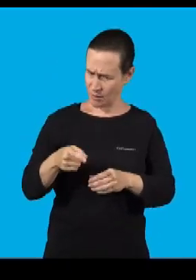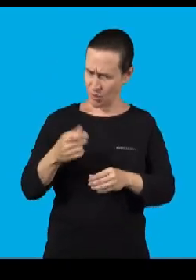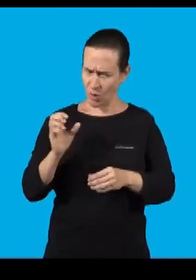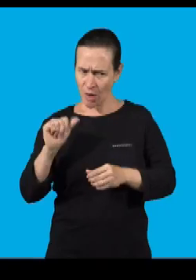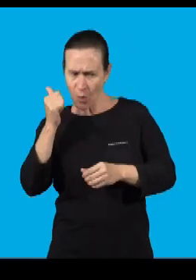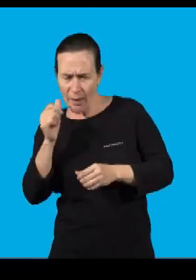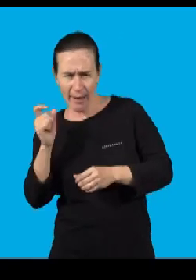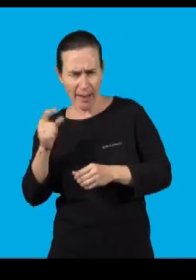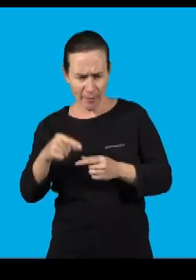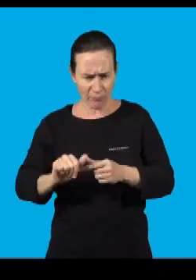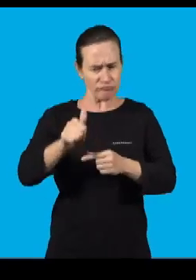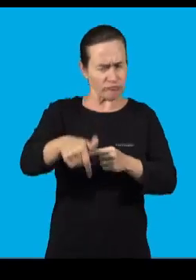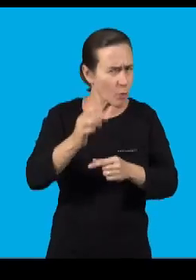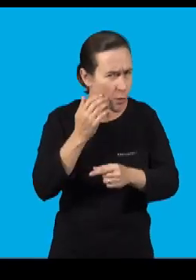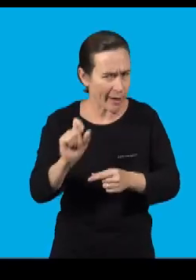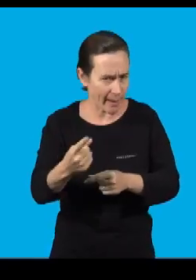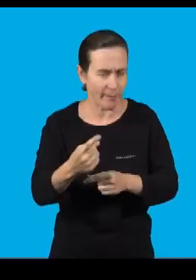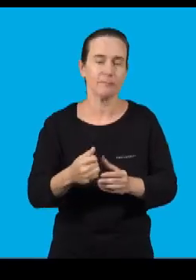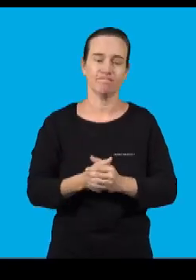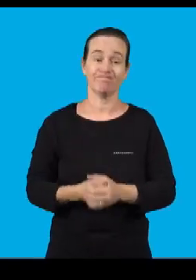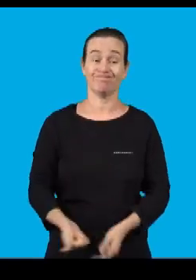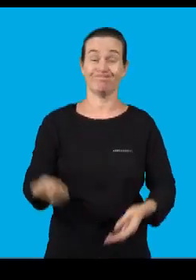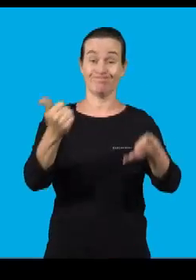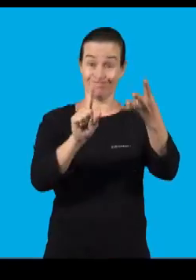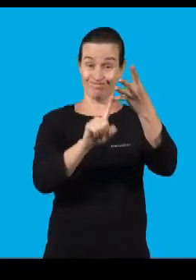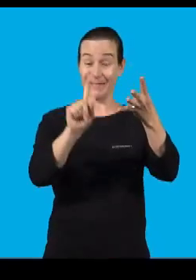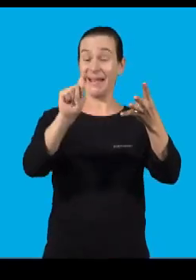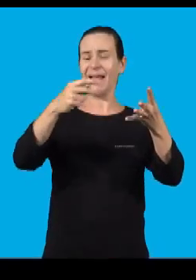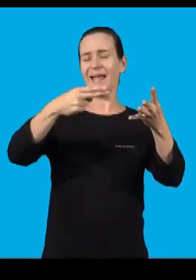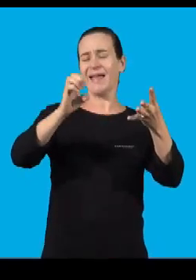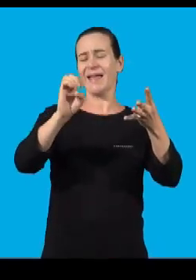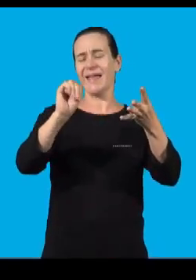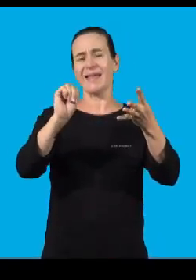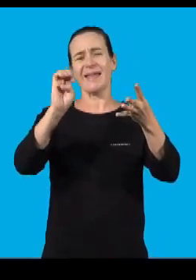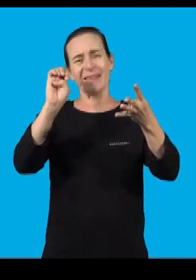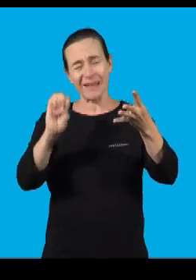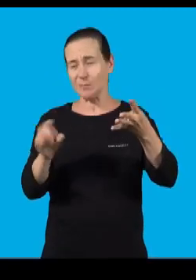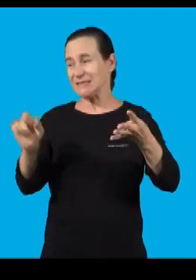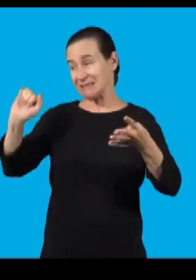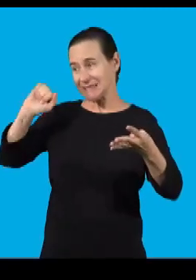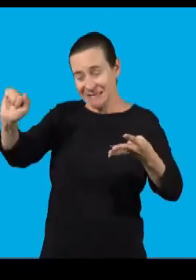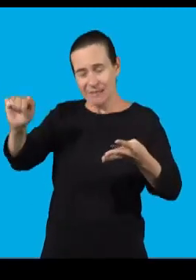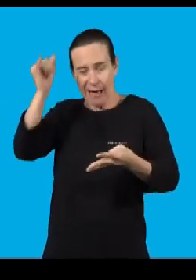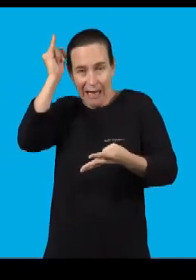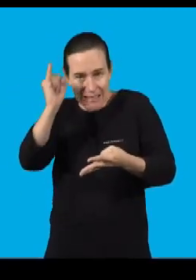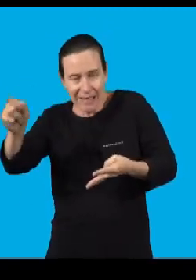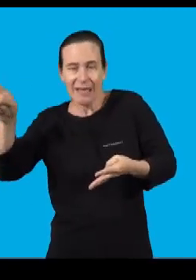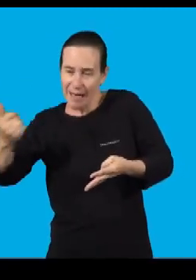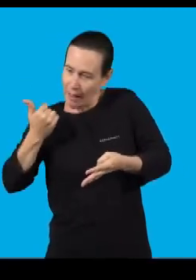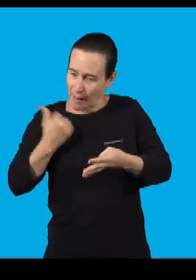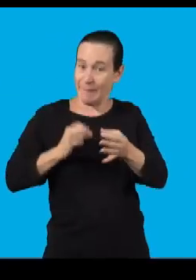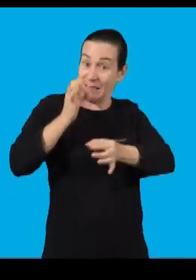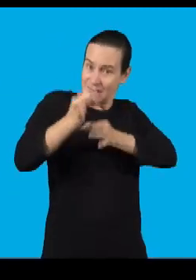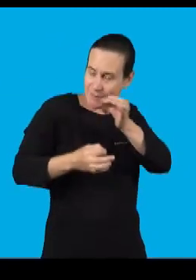when plot needs to be developed. Our theme is the underlying message or the main idea that the novelist is trying